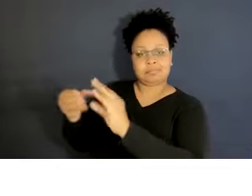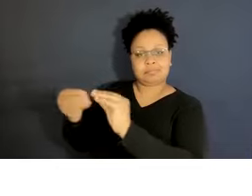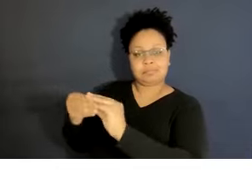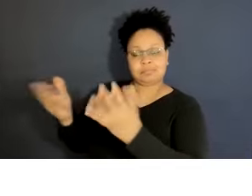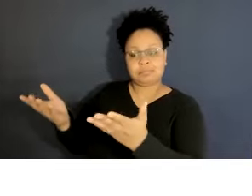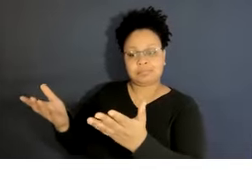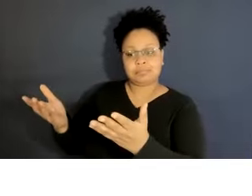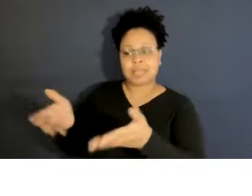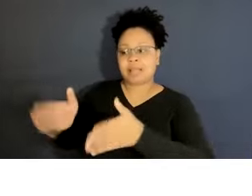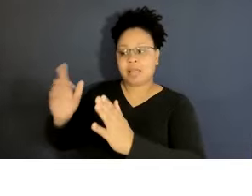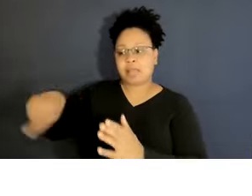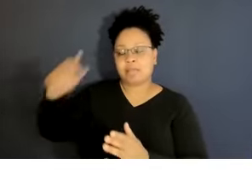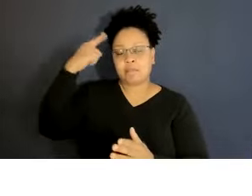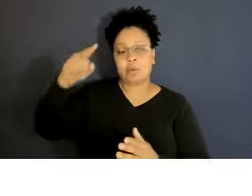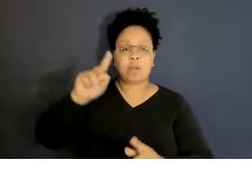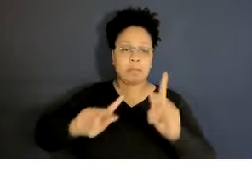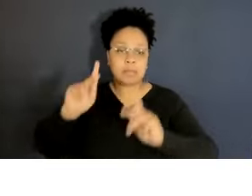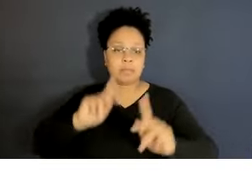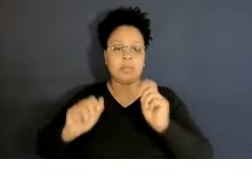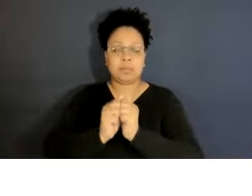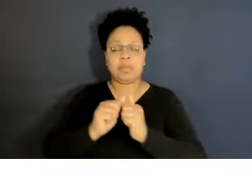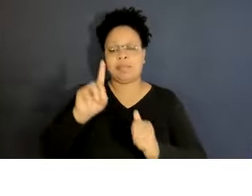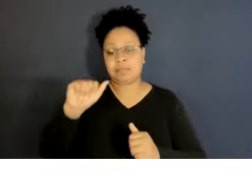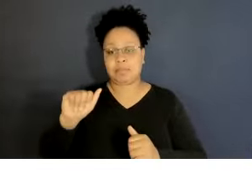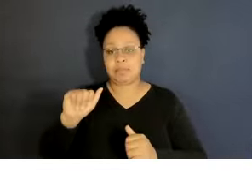people of color with disabilities, especially Black folks with disabilities.